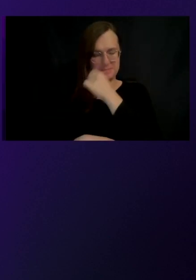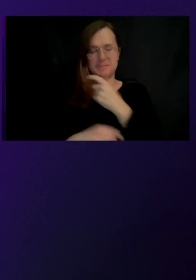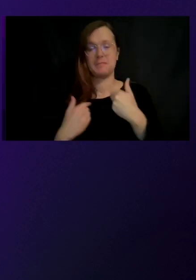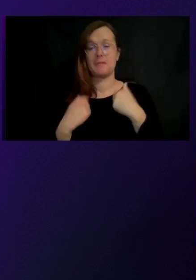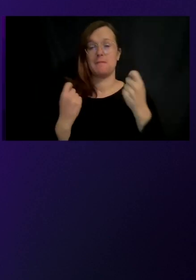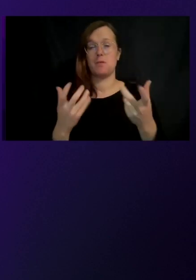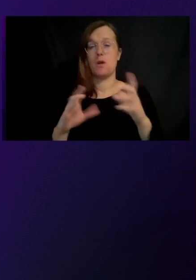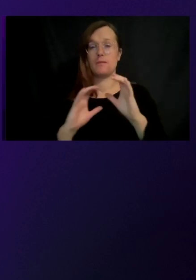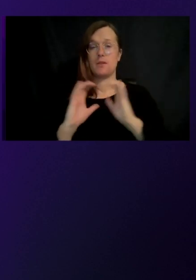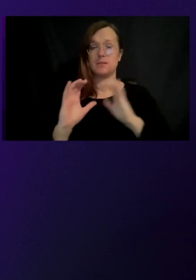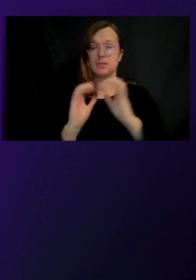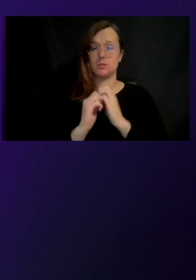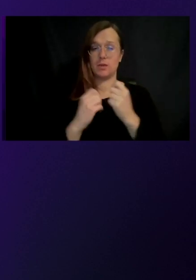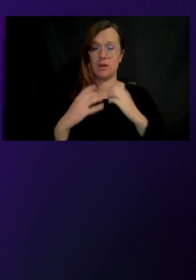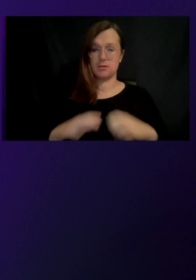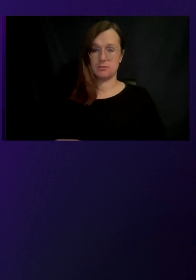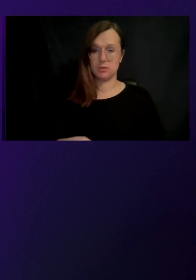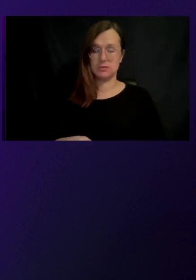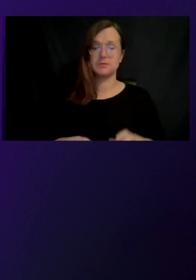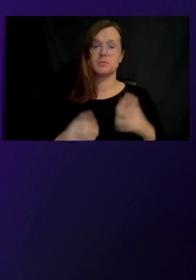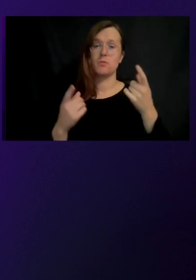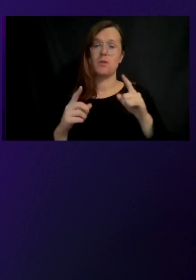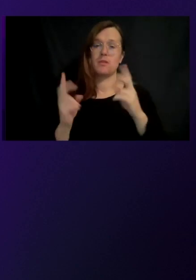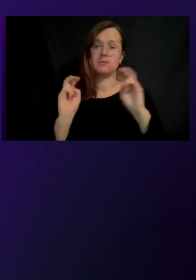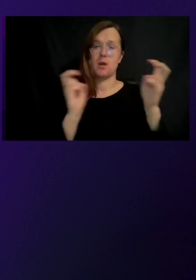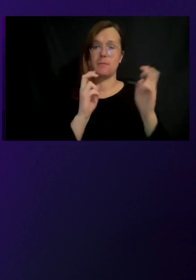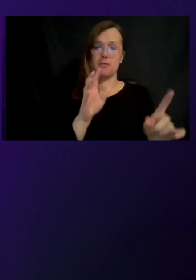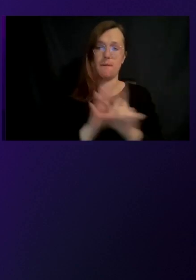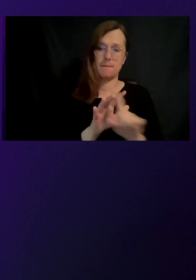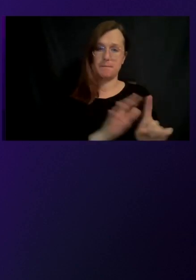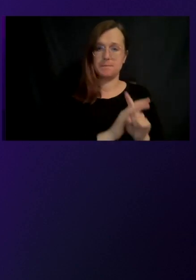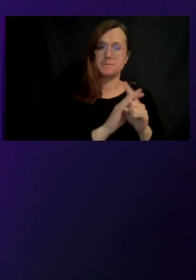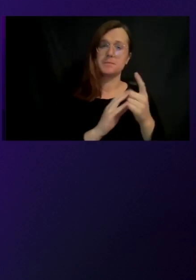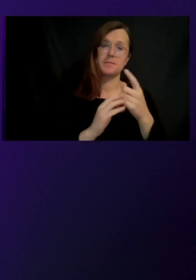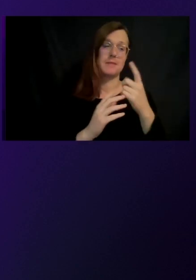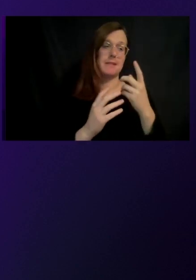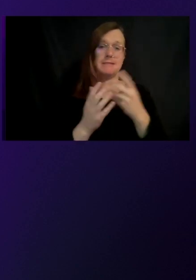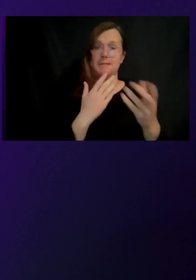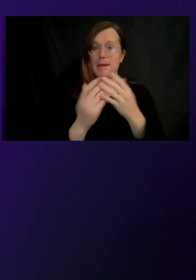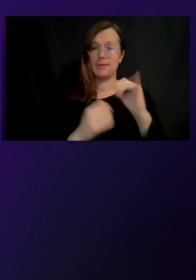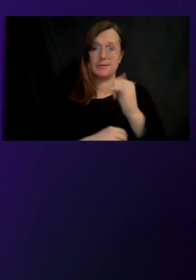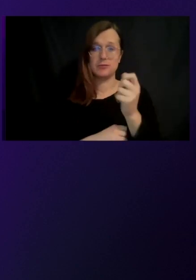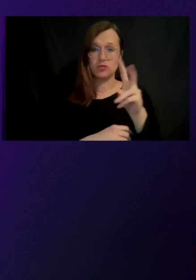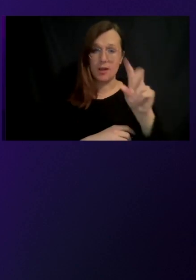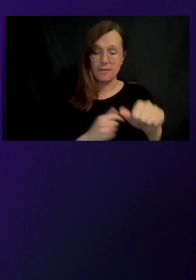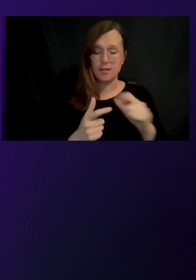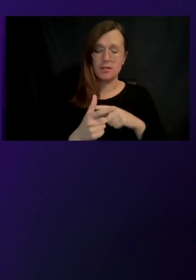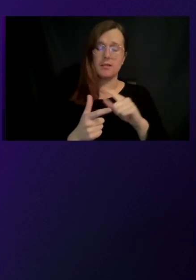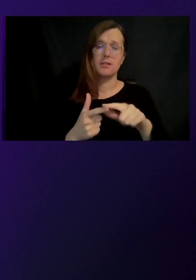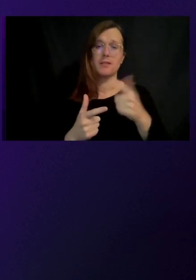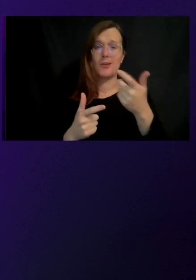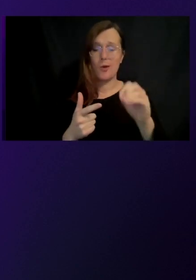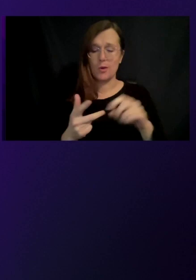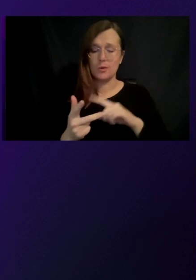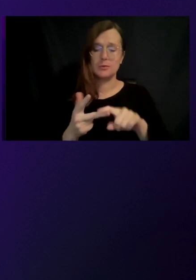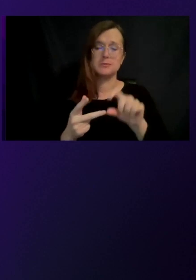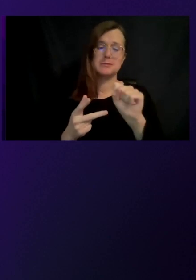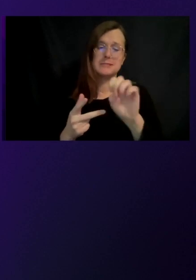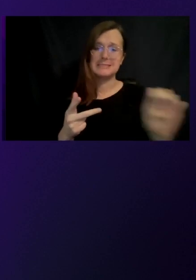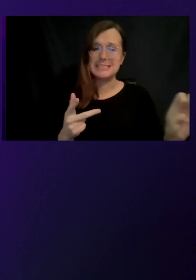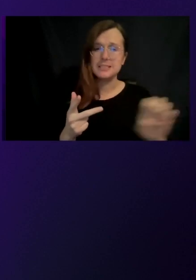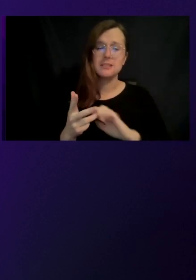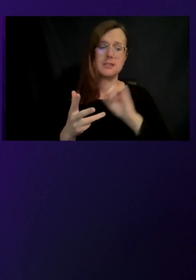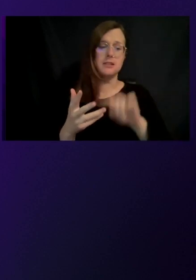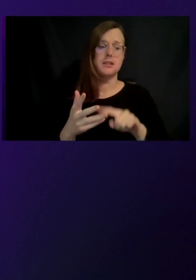customers where the topic comes up. And in the most cases I've seen, whether it's Java or Python or Go or Rust or C or pretty much any other language, the code just ends